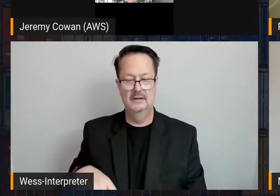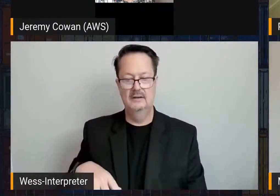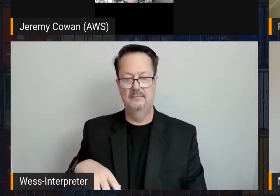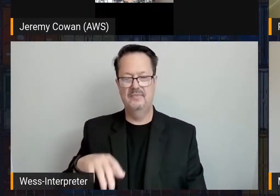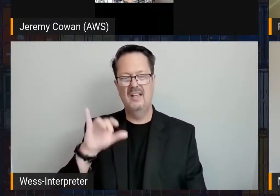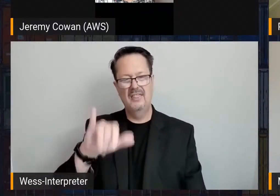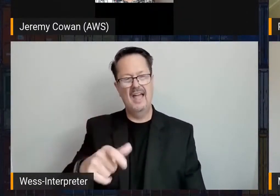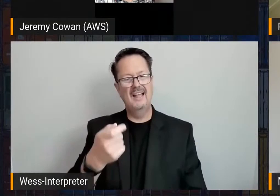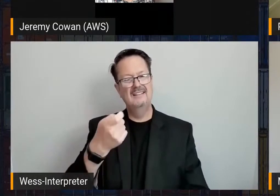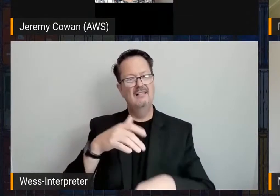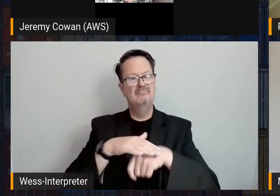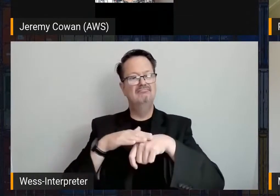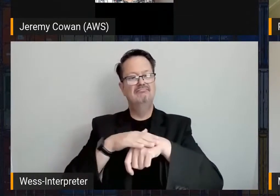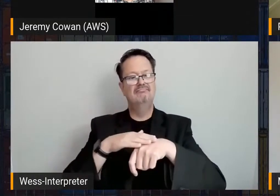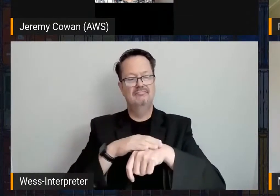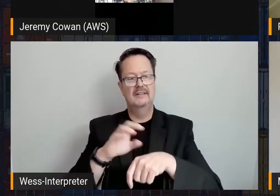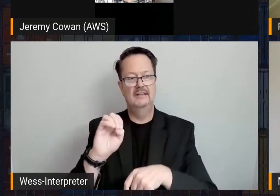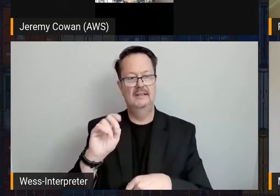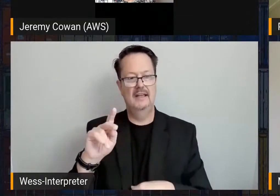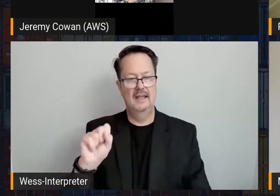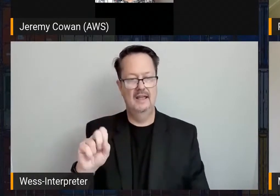that's a little bit about EKS Distro.